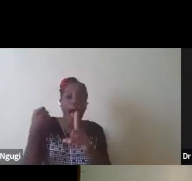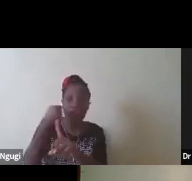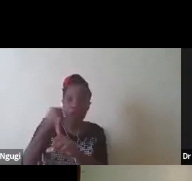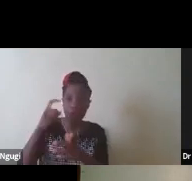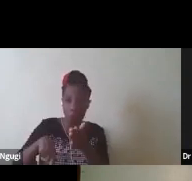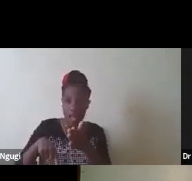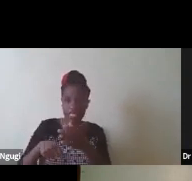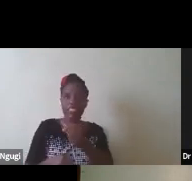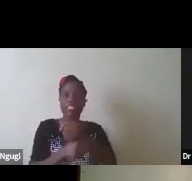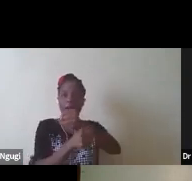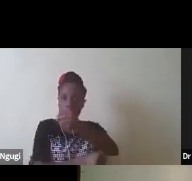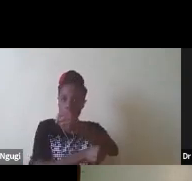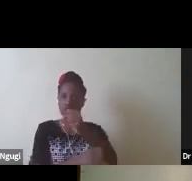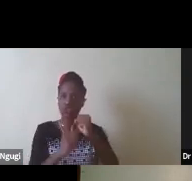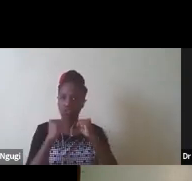strengthening